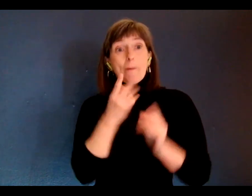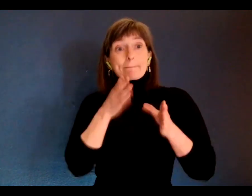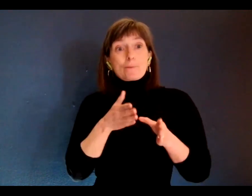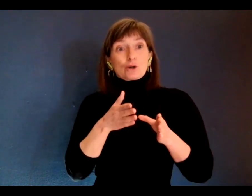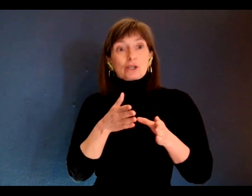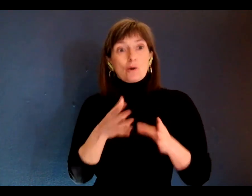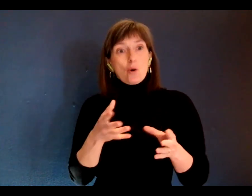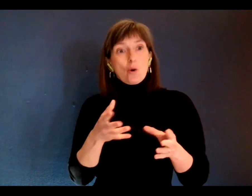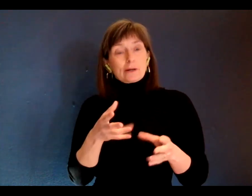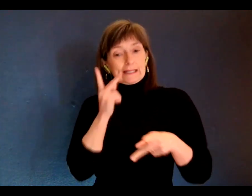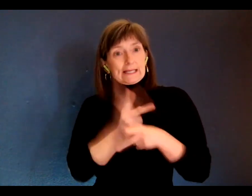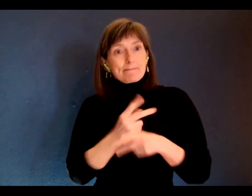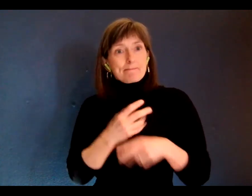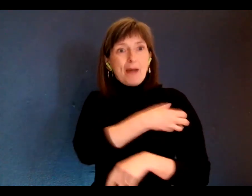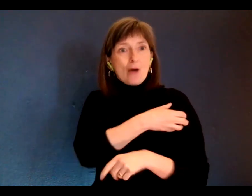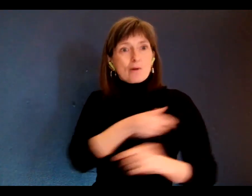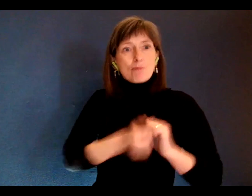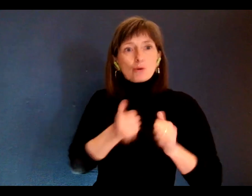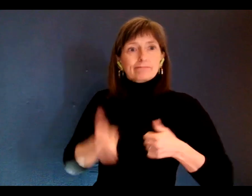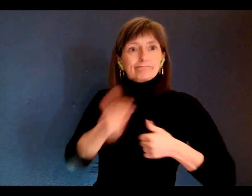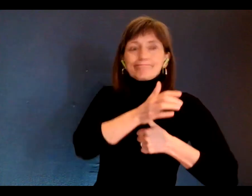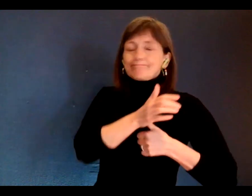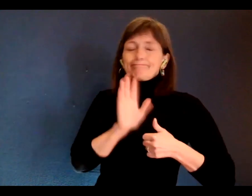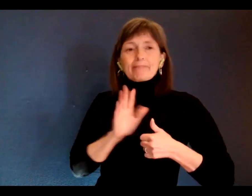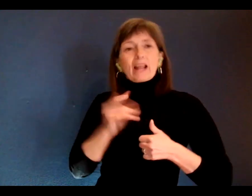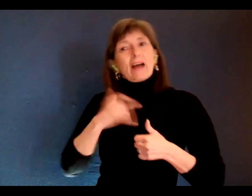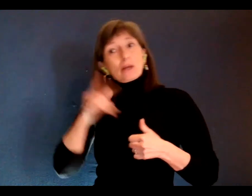assessment should include patient and family members too.